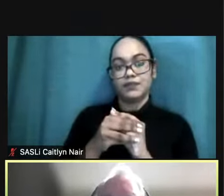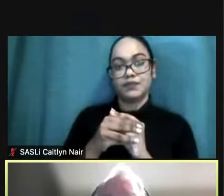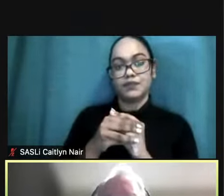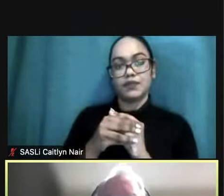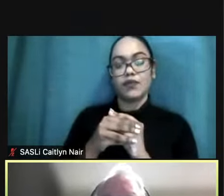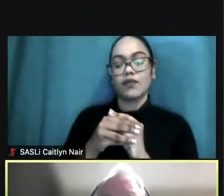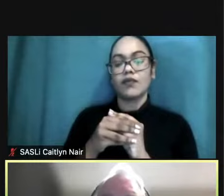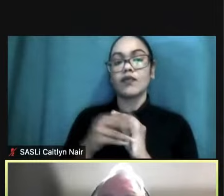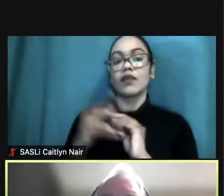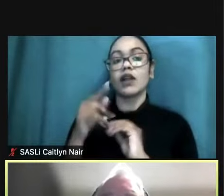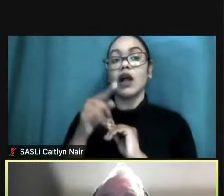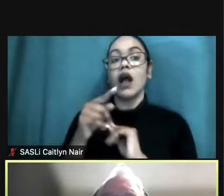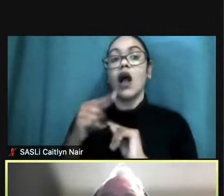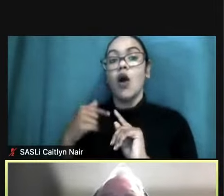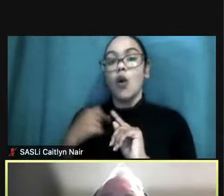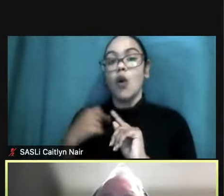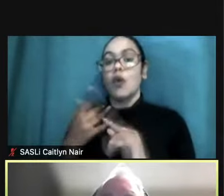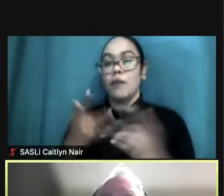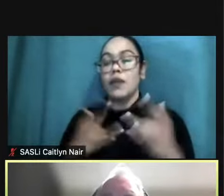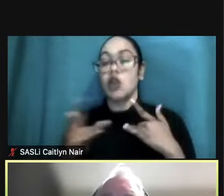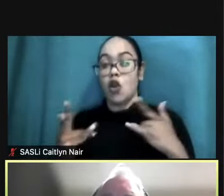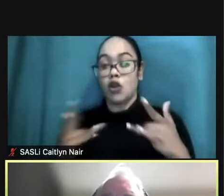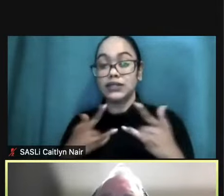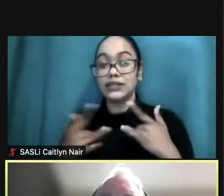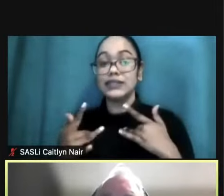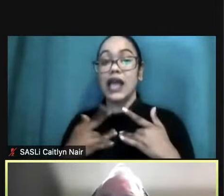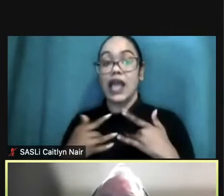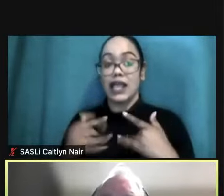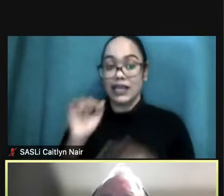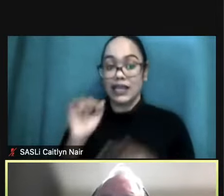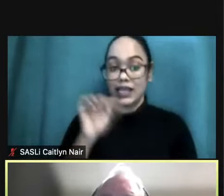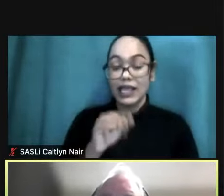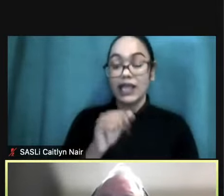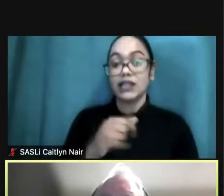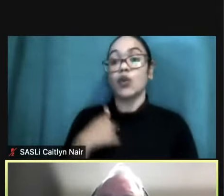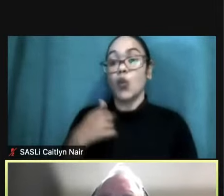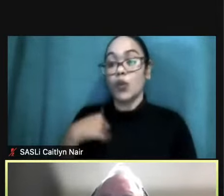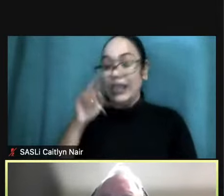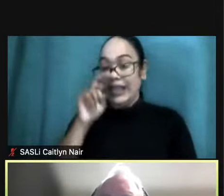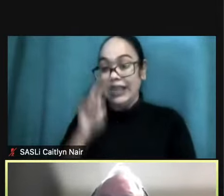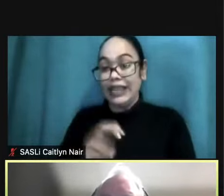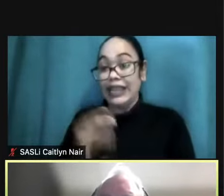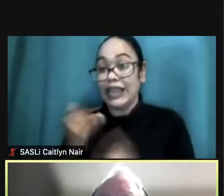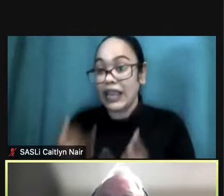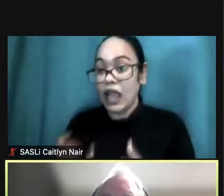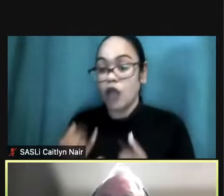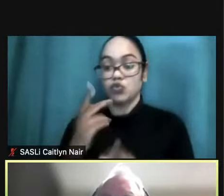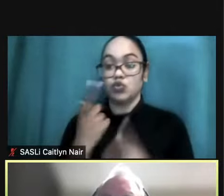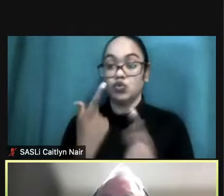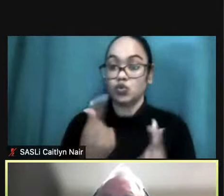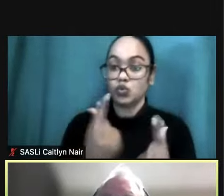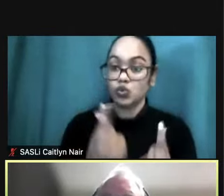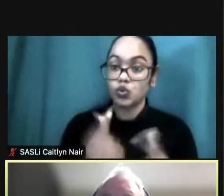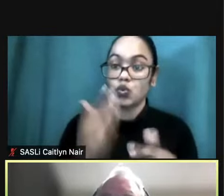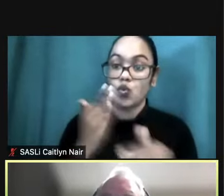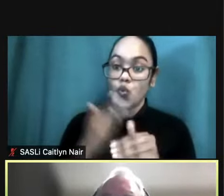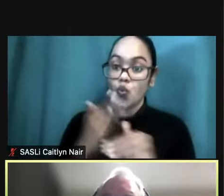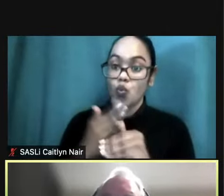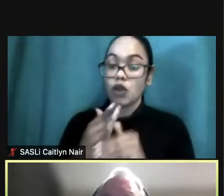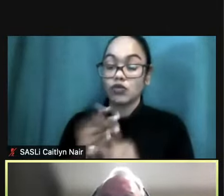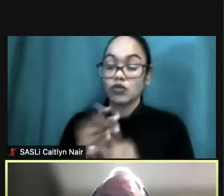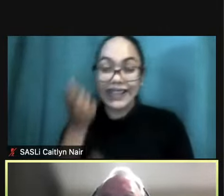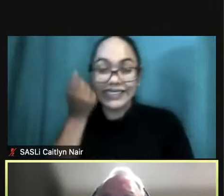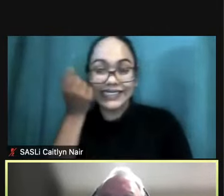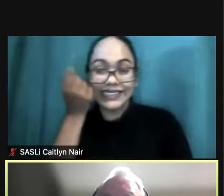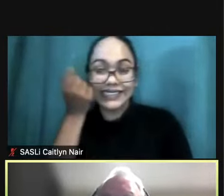us concerns, but we now need to do the work to really understand the significance